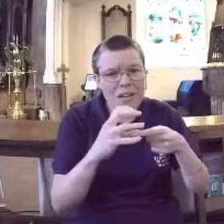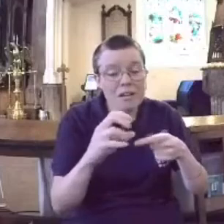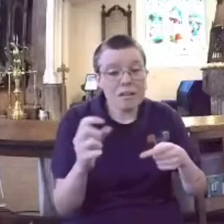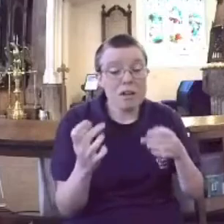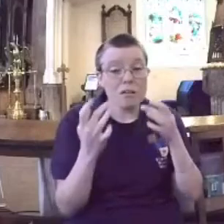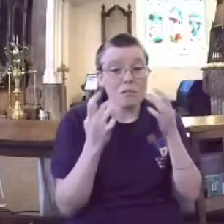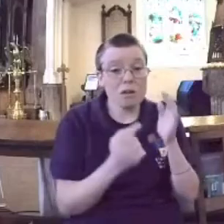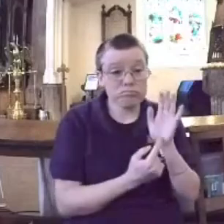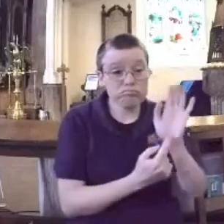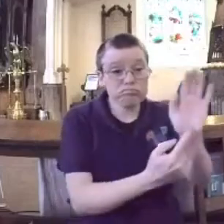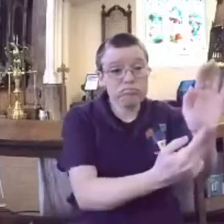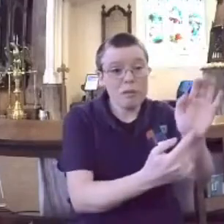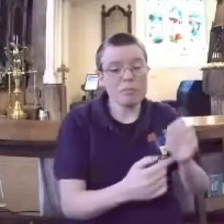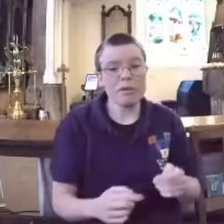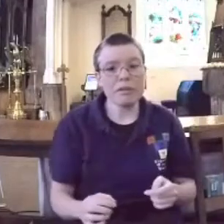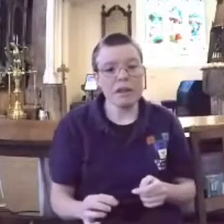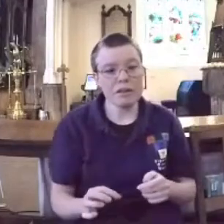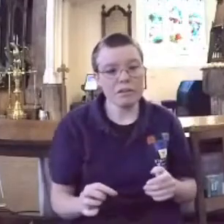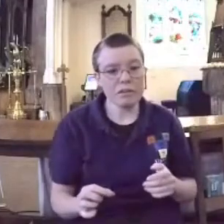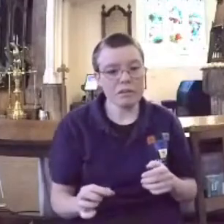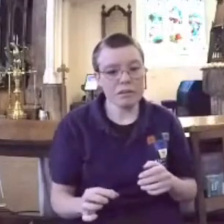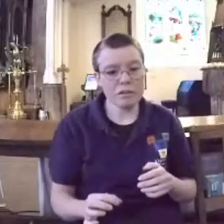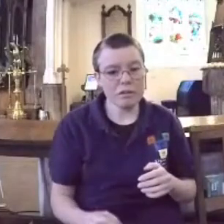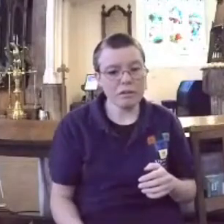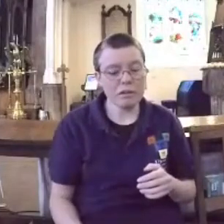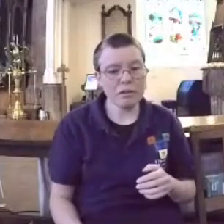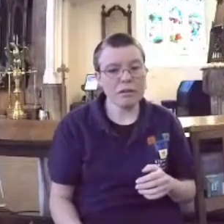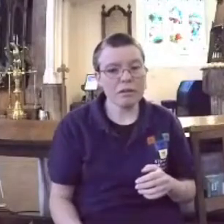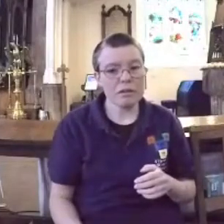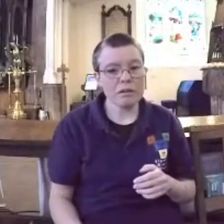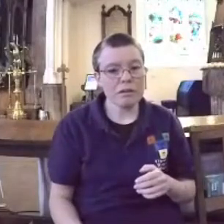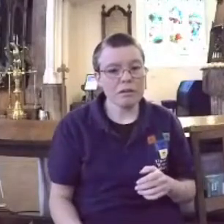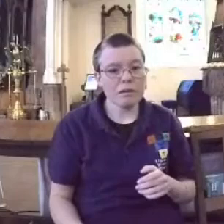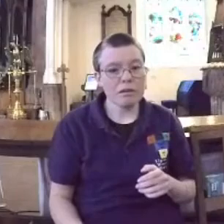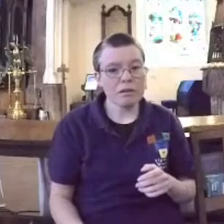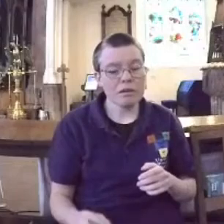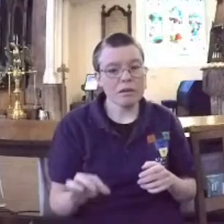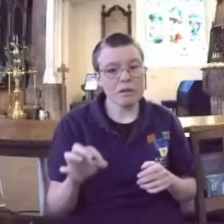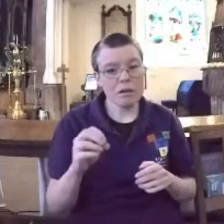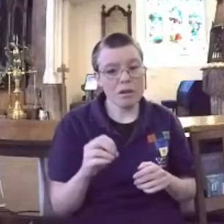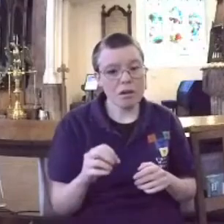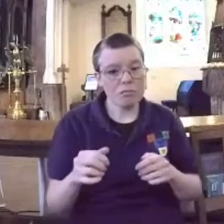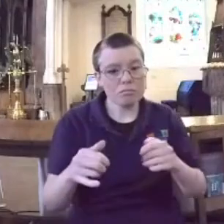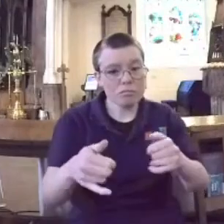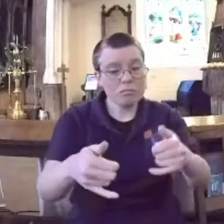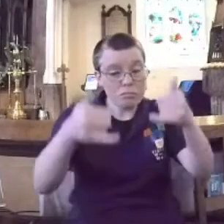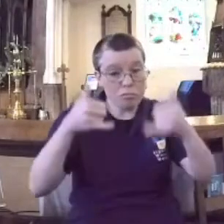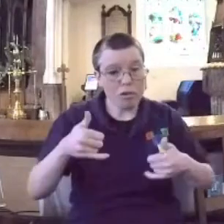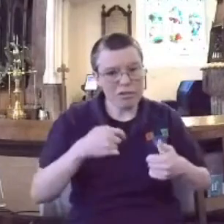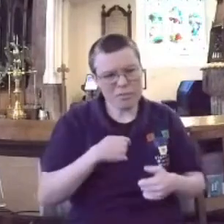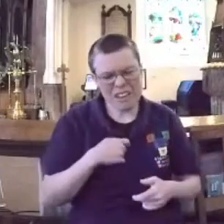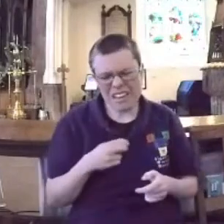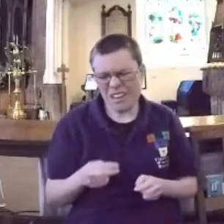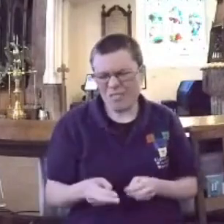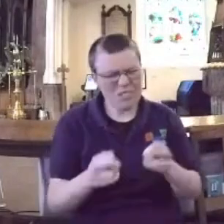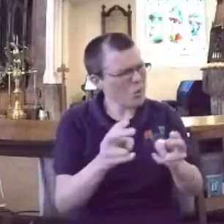This represents the pearl of great price, well, for me, but not in the way you probably would have thought.